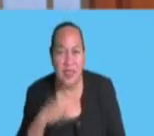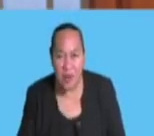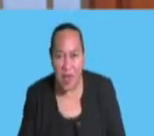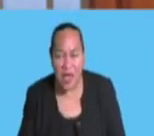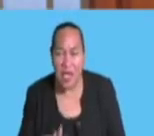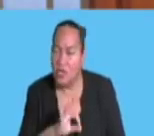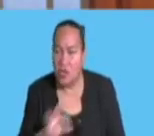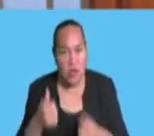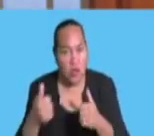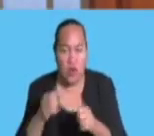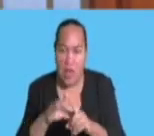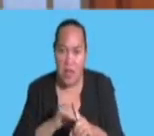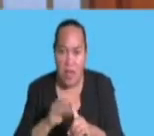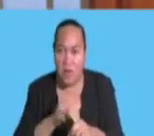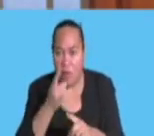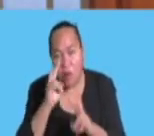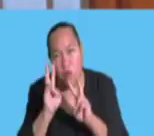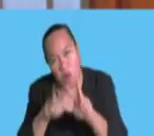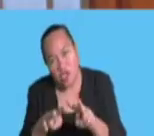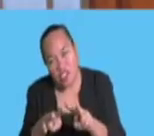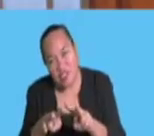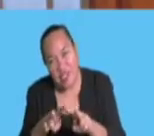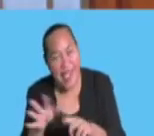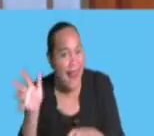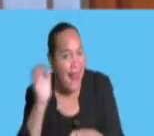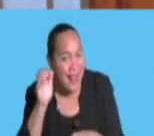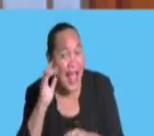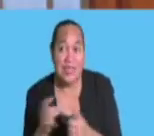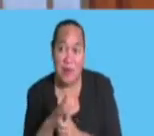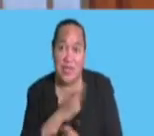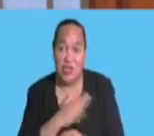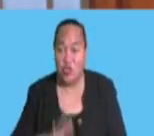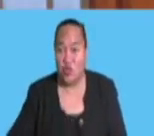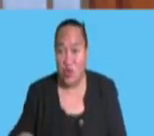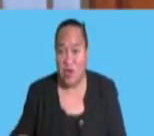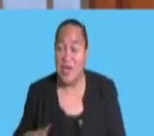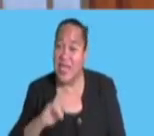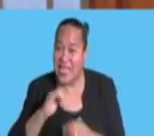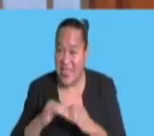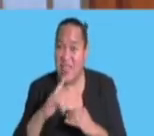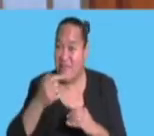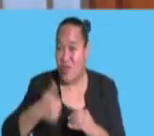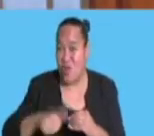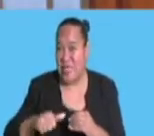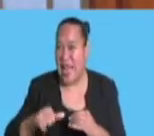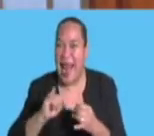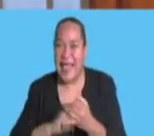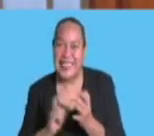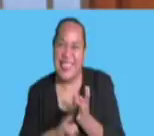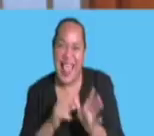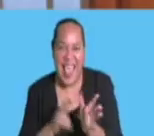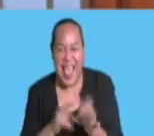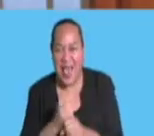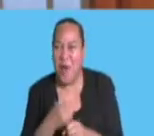good example to set for those that are watching and listening, especially our children. Even if it's used as a slang, it is still,